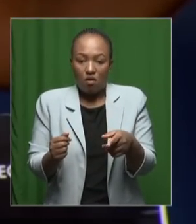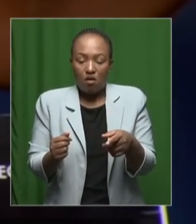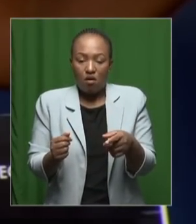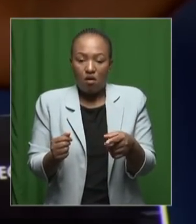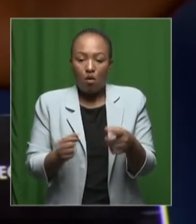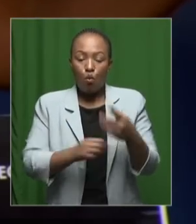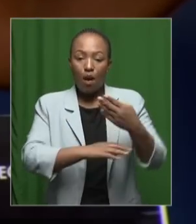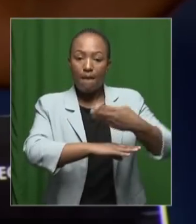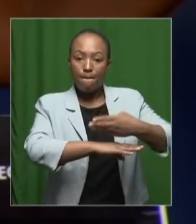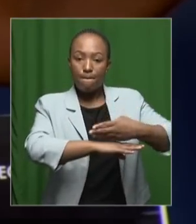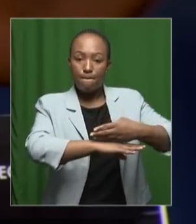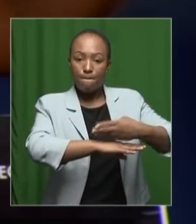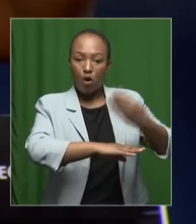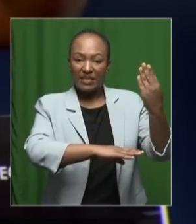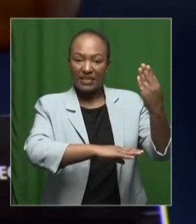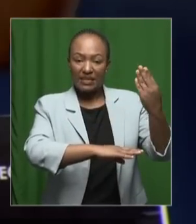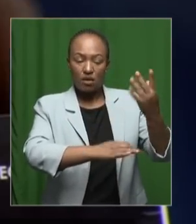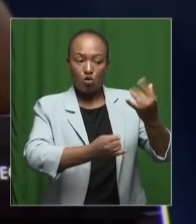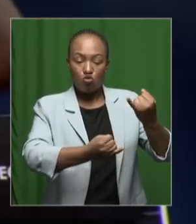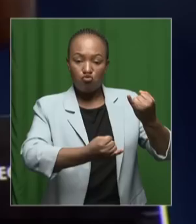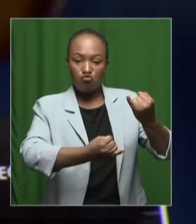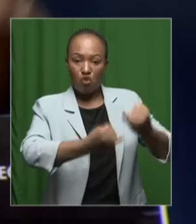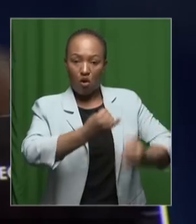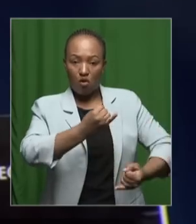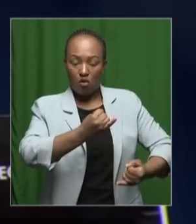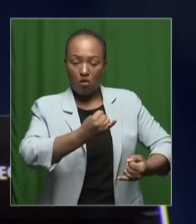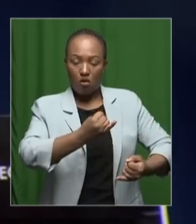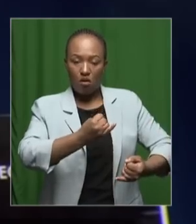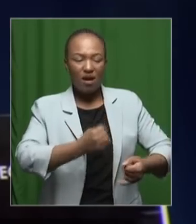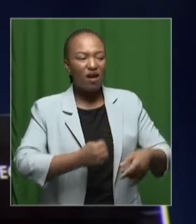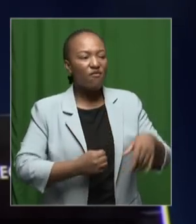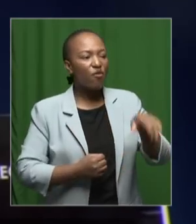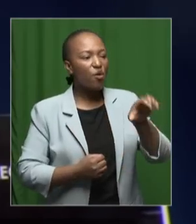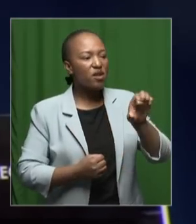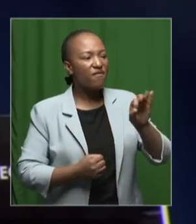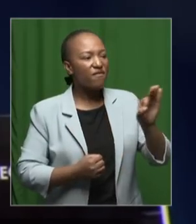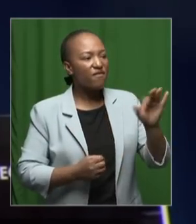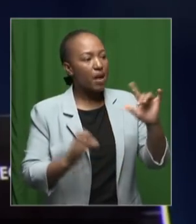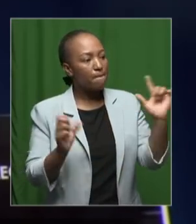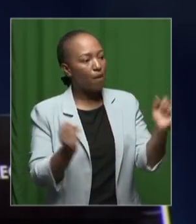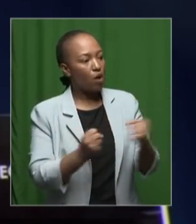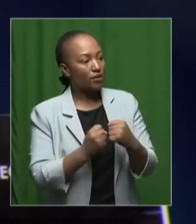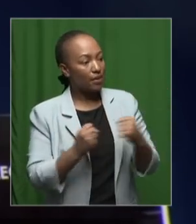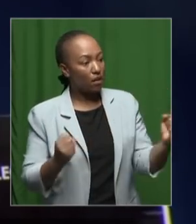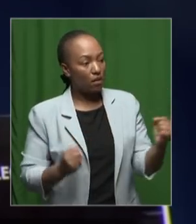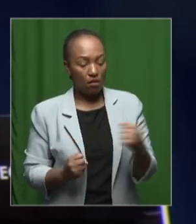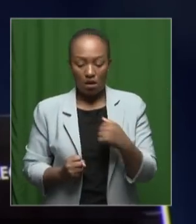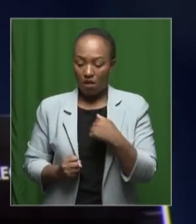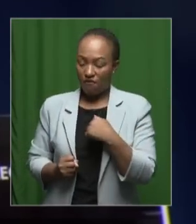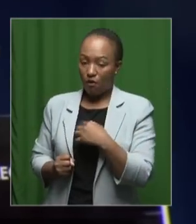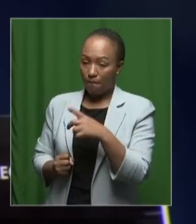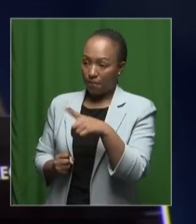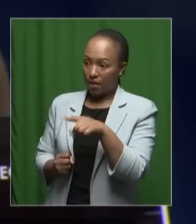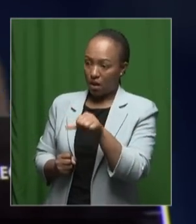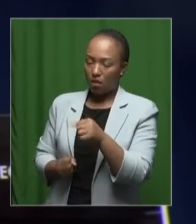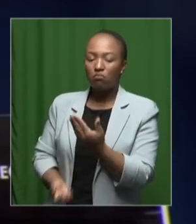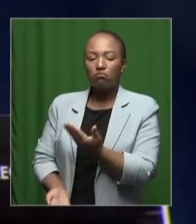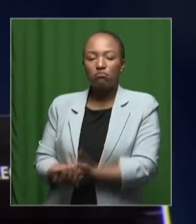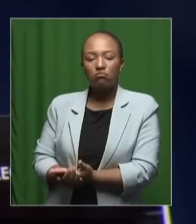that's illegally here, listen, for EFF it's impossible, not for the PA. Once you mass deport